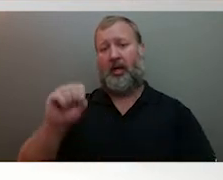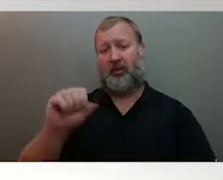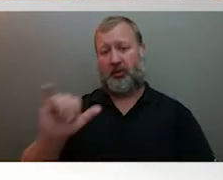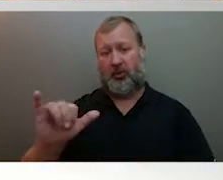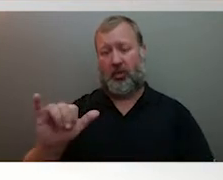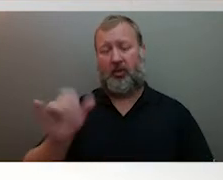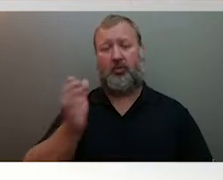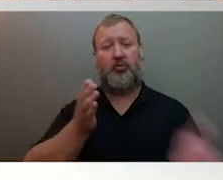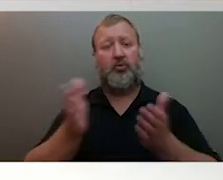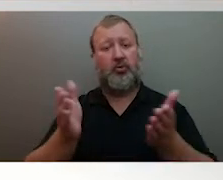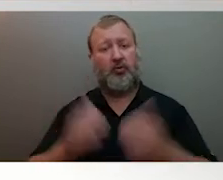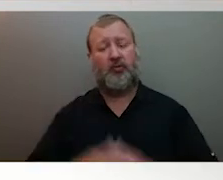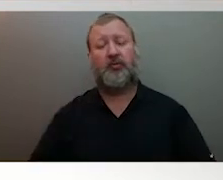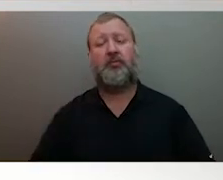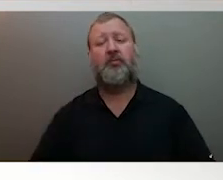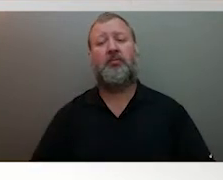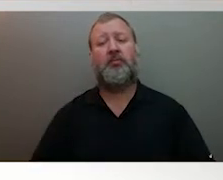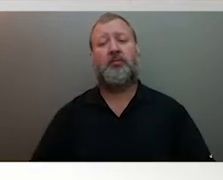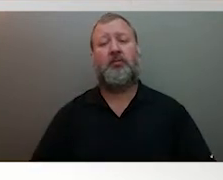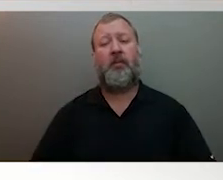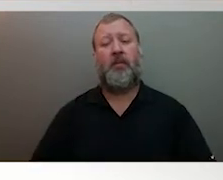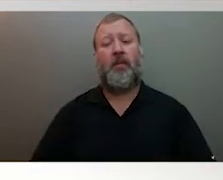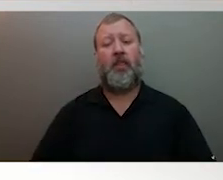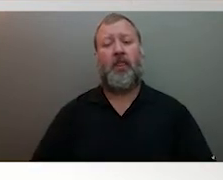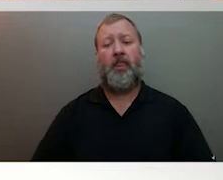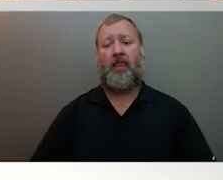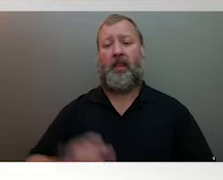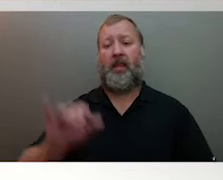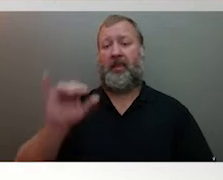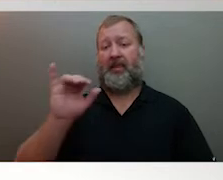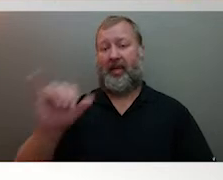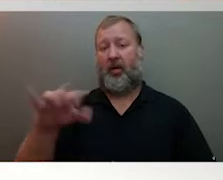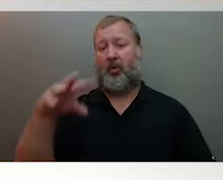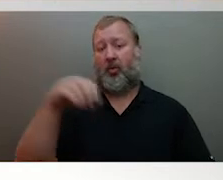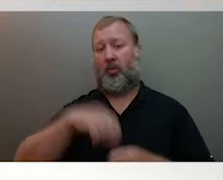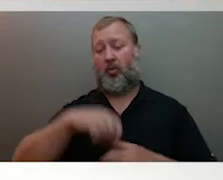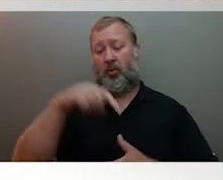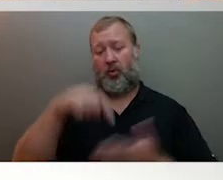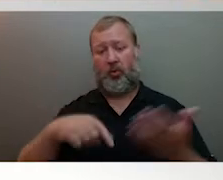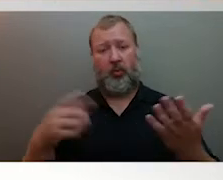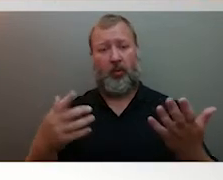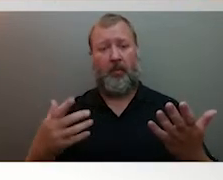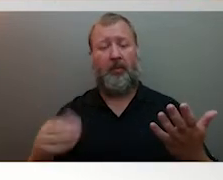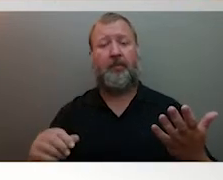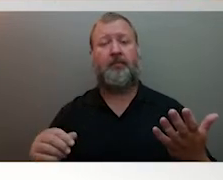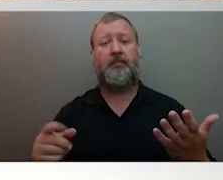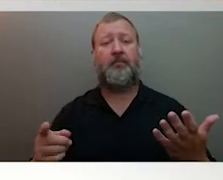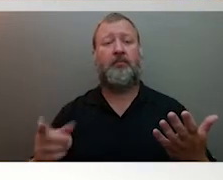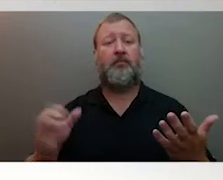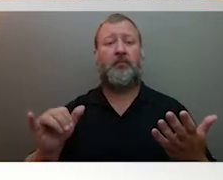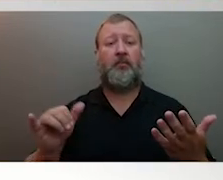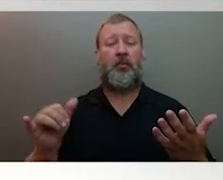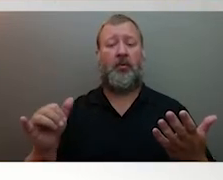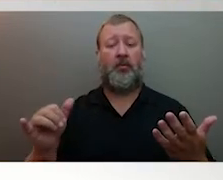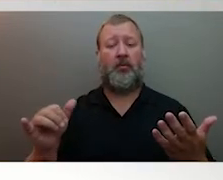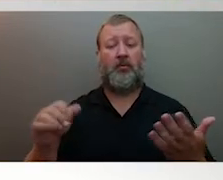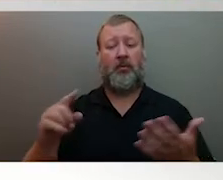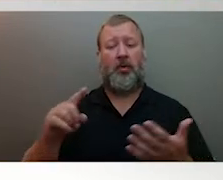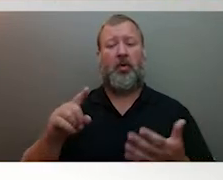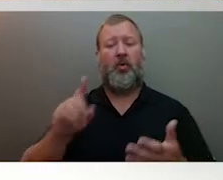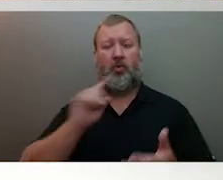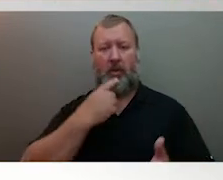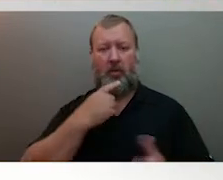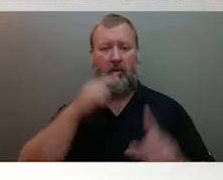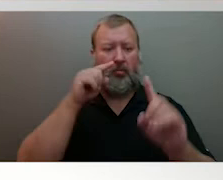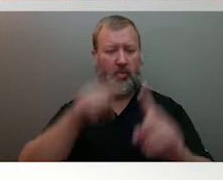services. These are, but not limited to, the following factors: regression and recoupment, critical points